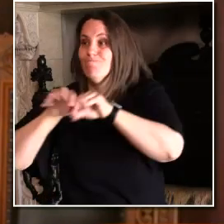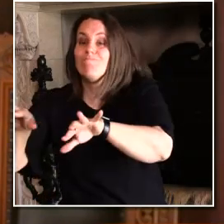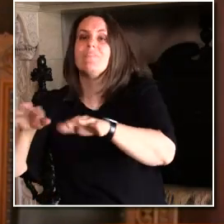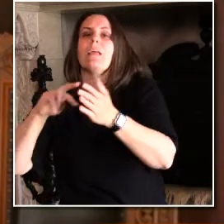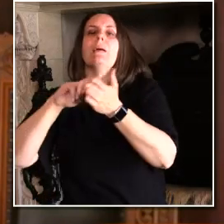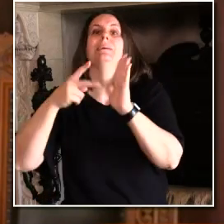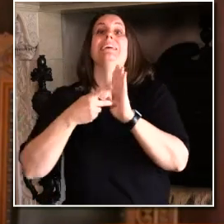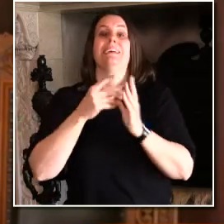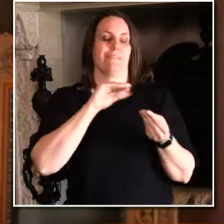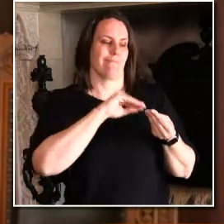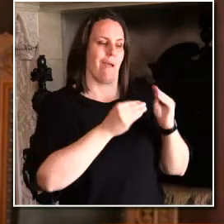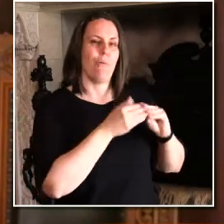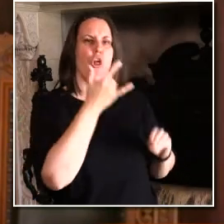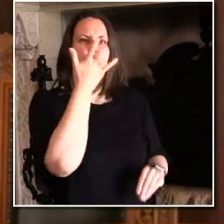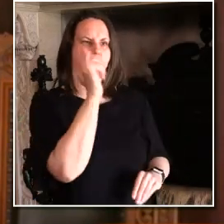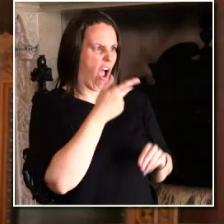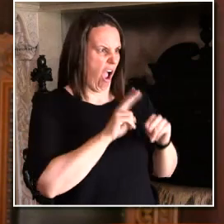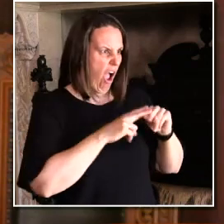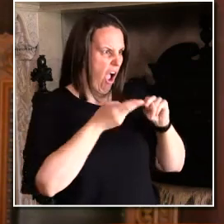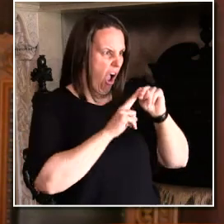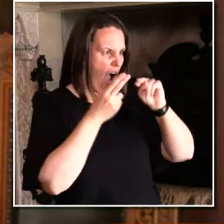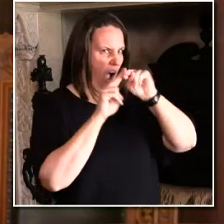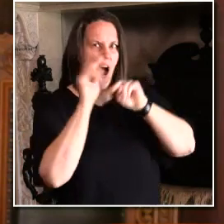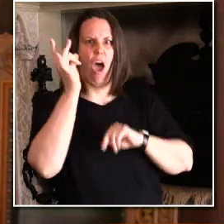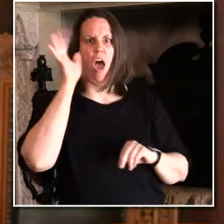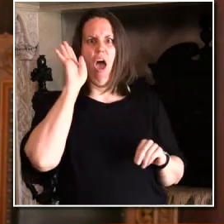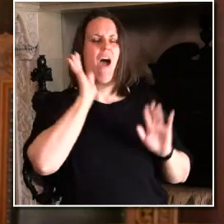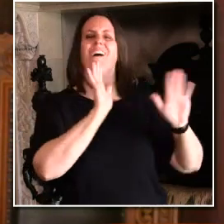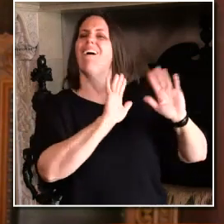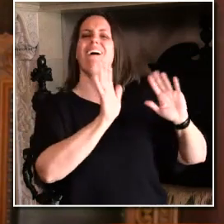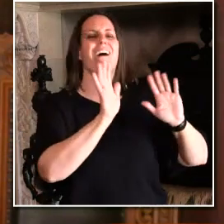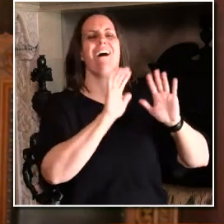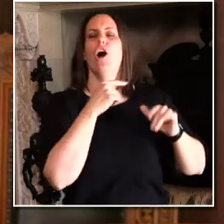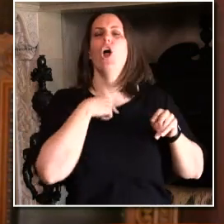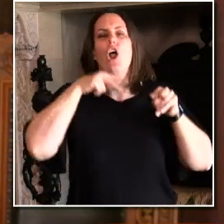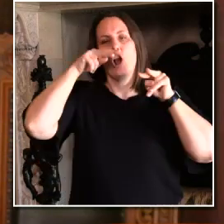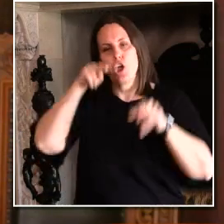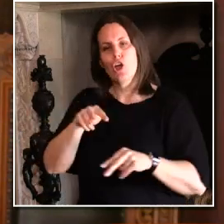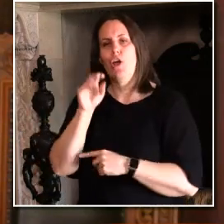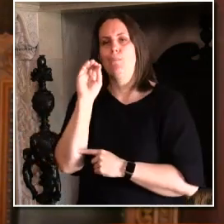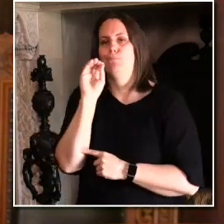done on a daily basis go up. It allows us to compare numbers over time more easily.